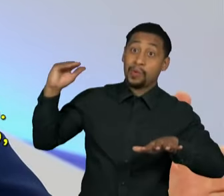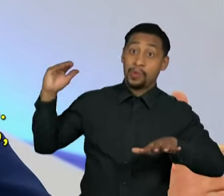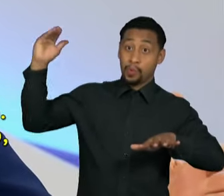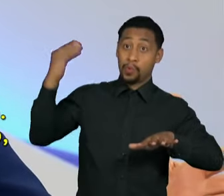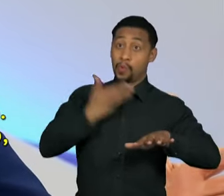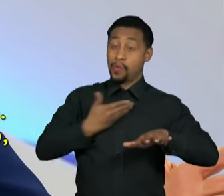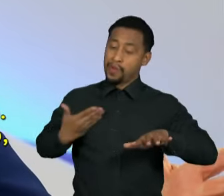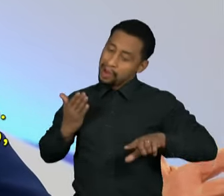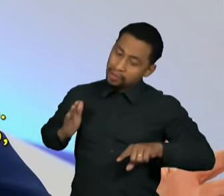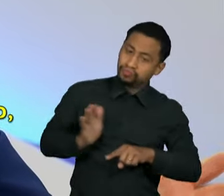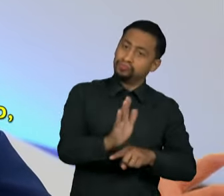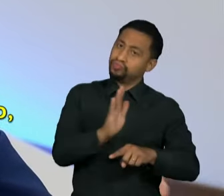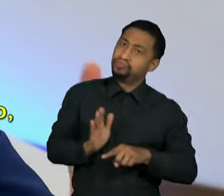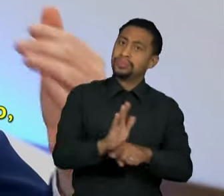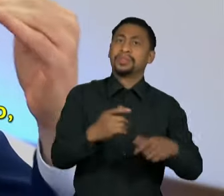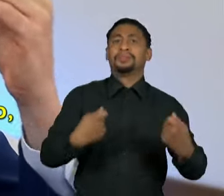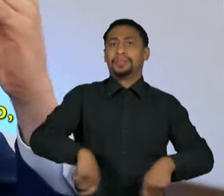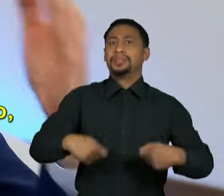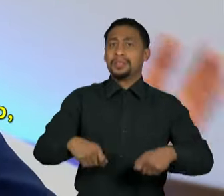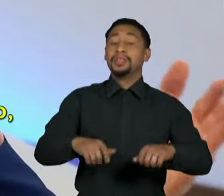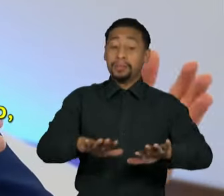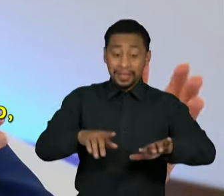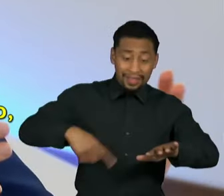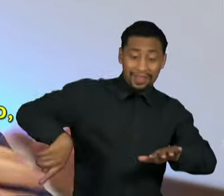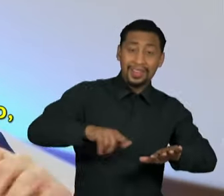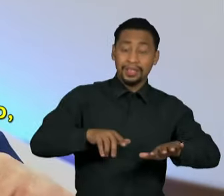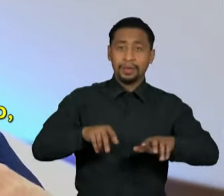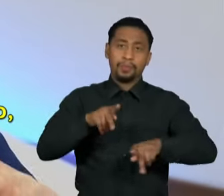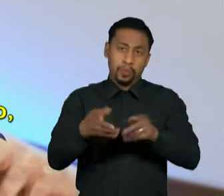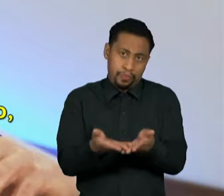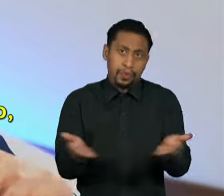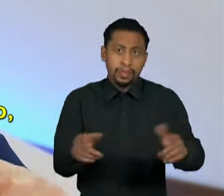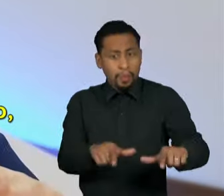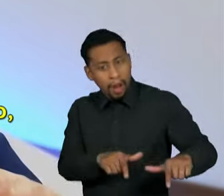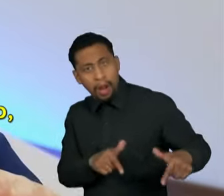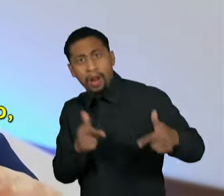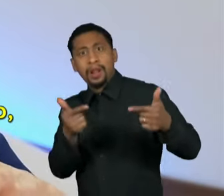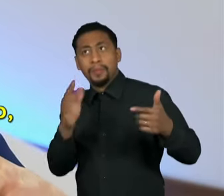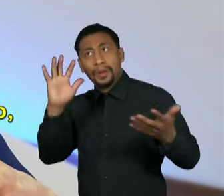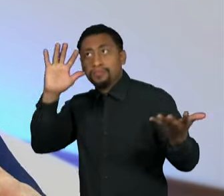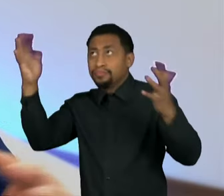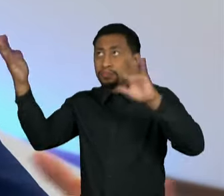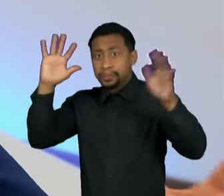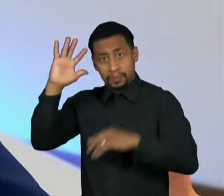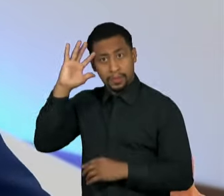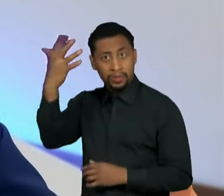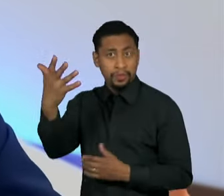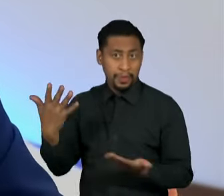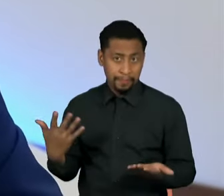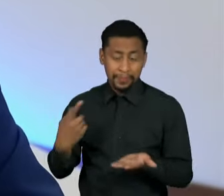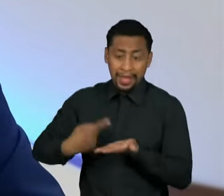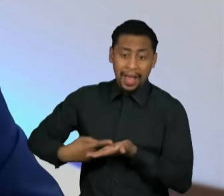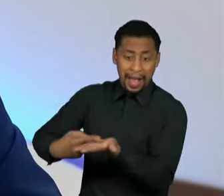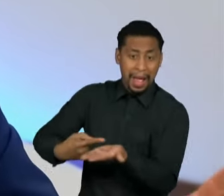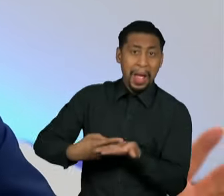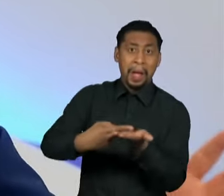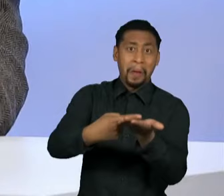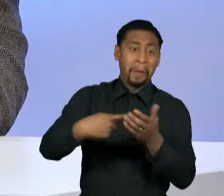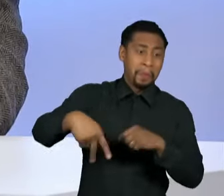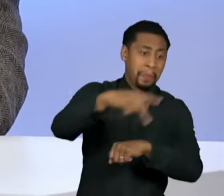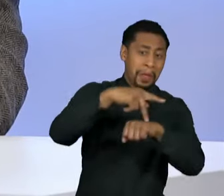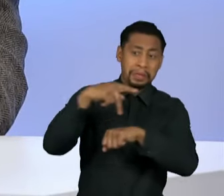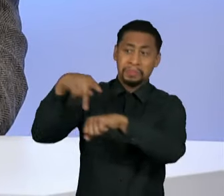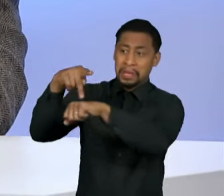is a great example. Because a top-down solution based on international agreements, if we could achieve them, which we